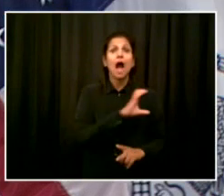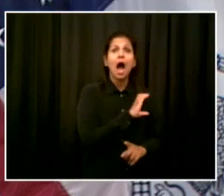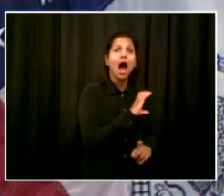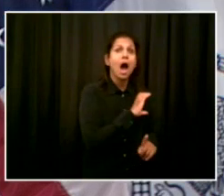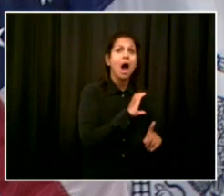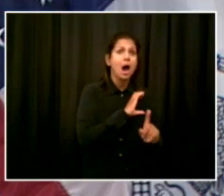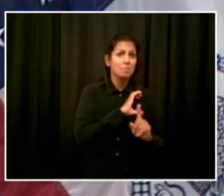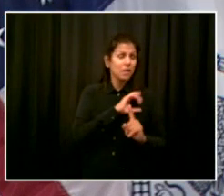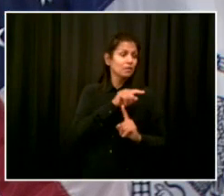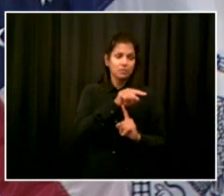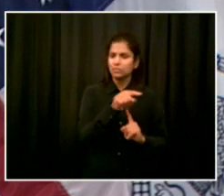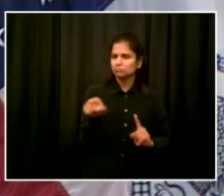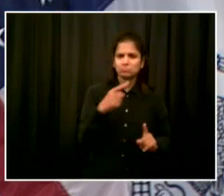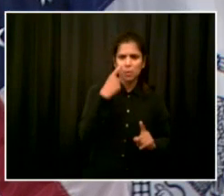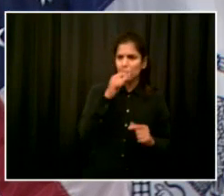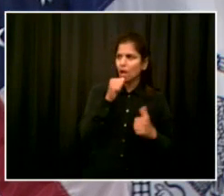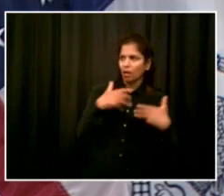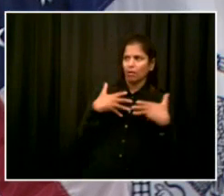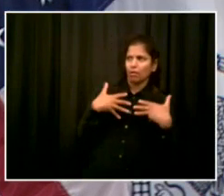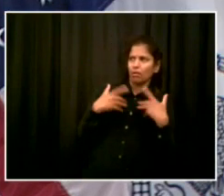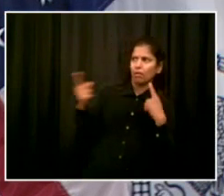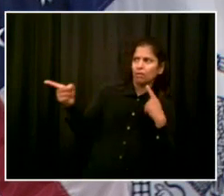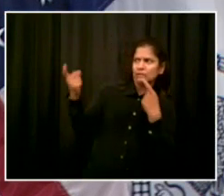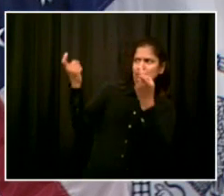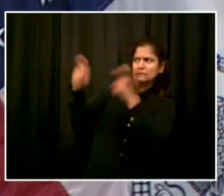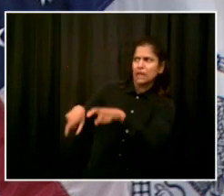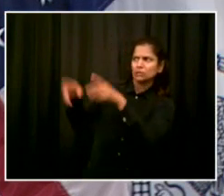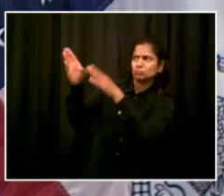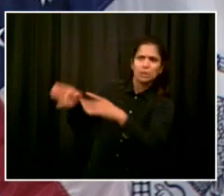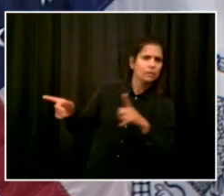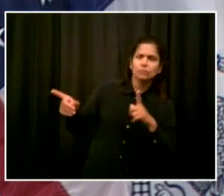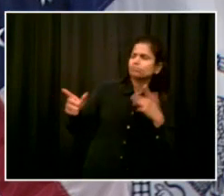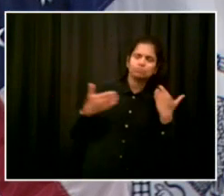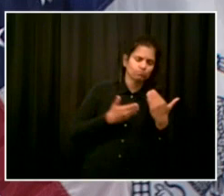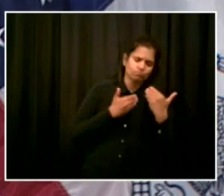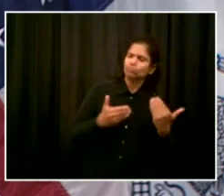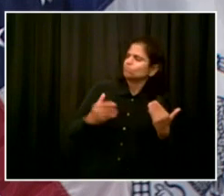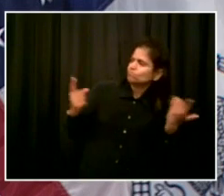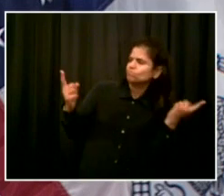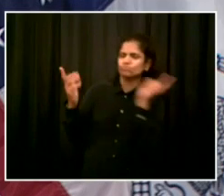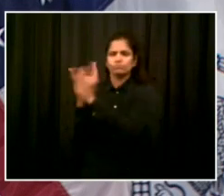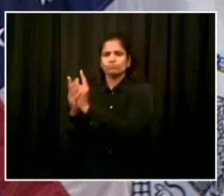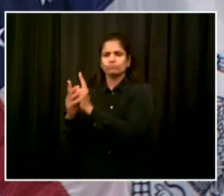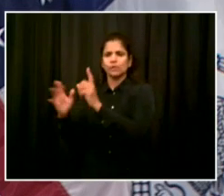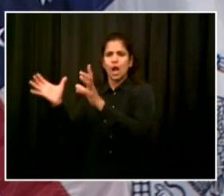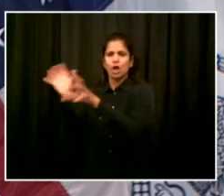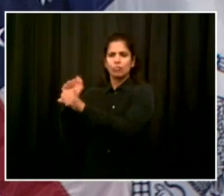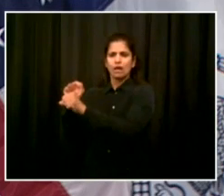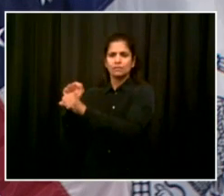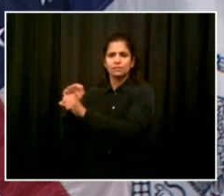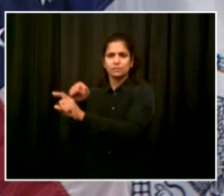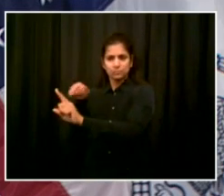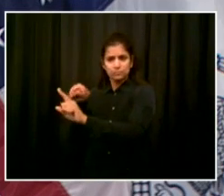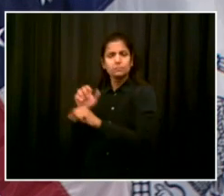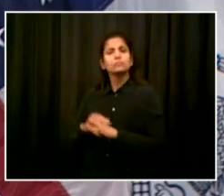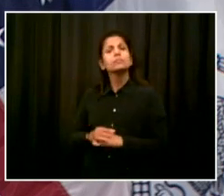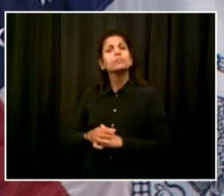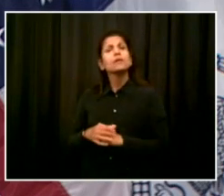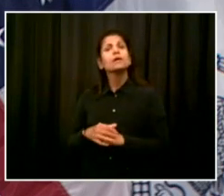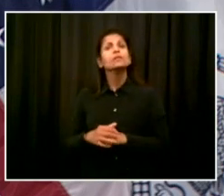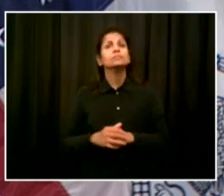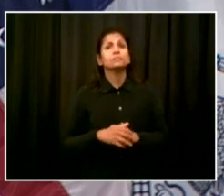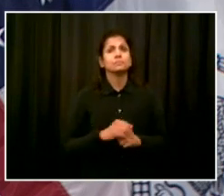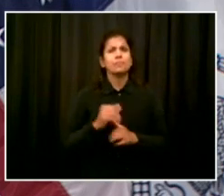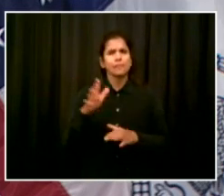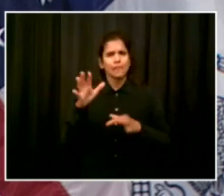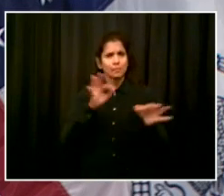follow up, it looks like if we take gun arrests alone, 67% decrease. Mr. Commissioner, it sounds